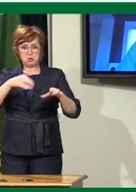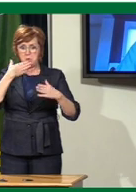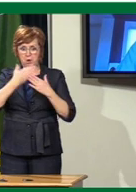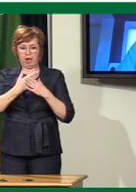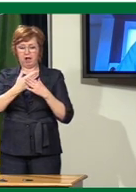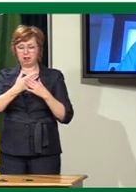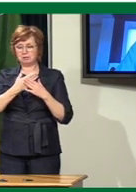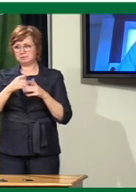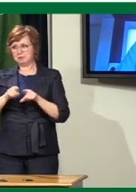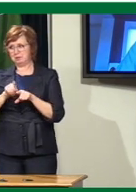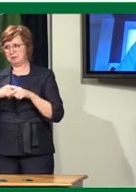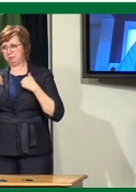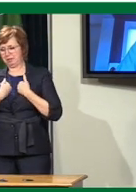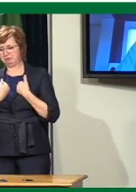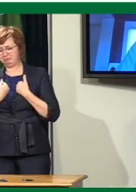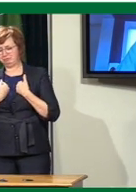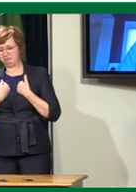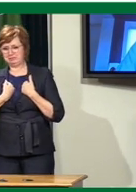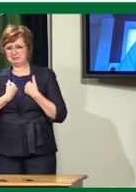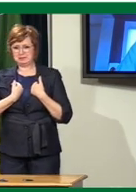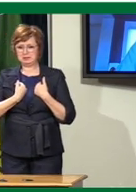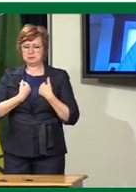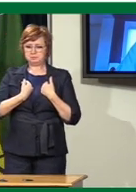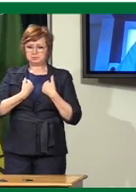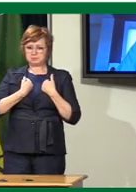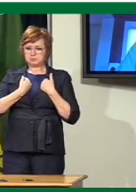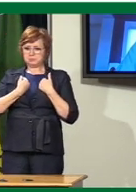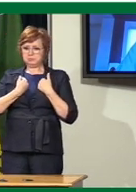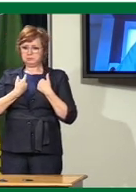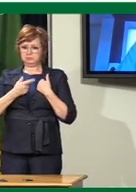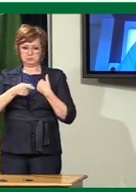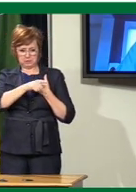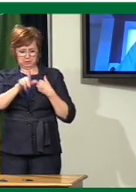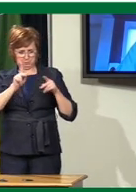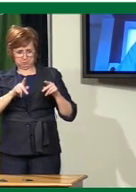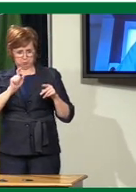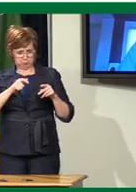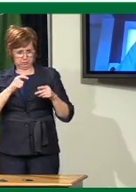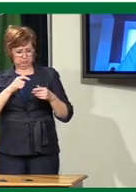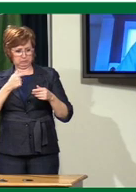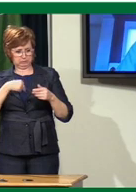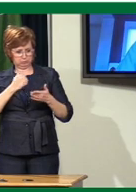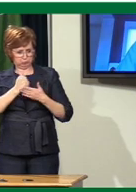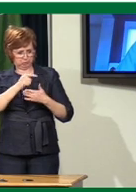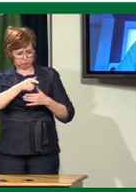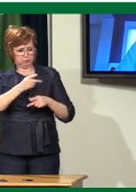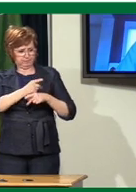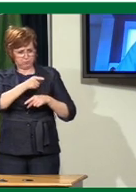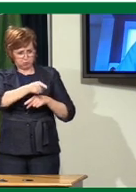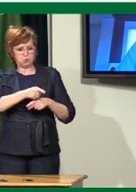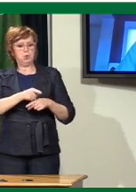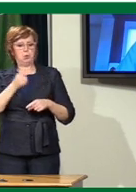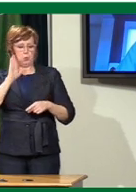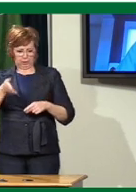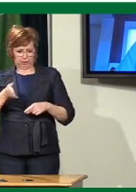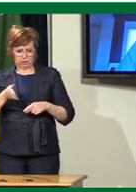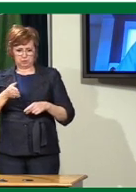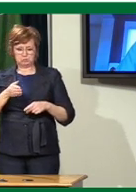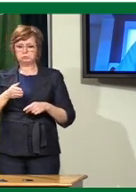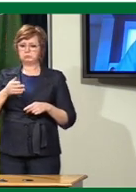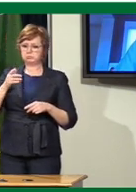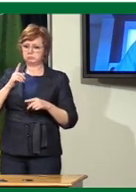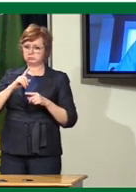really sick. They require a lot of care, and we are there for them, and we want to be able to be there for them. We do have additional plans